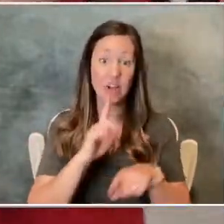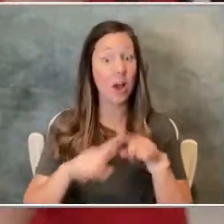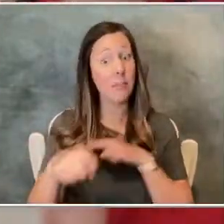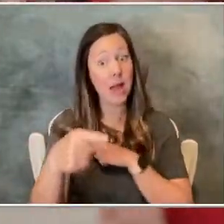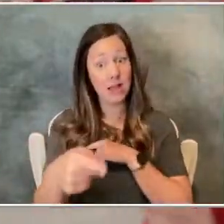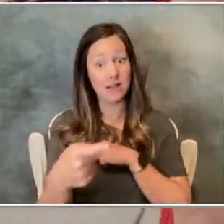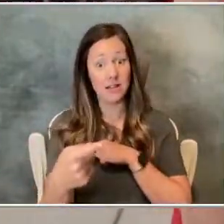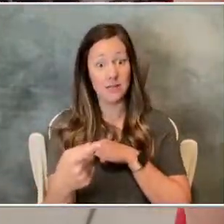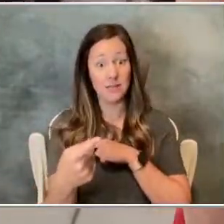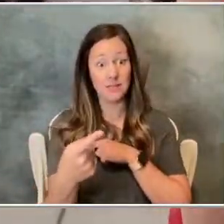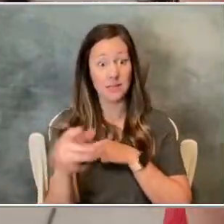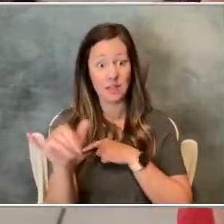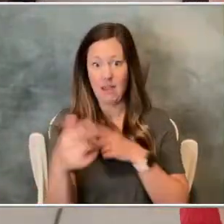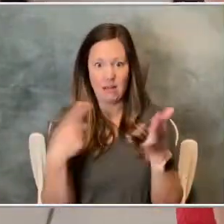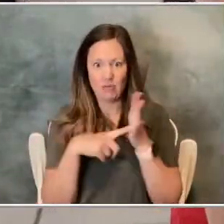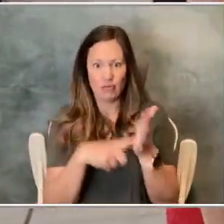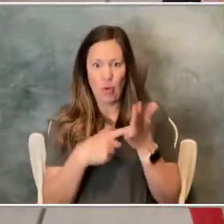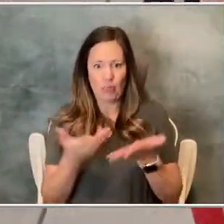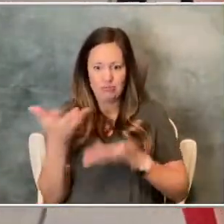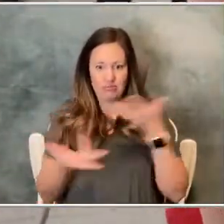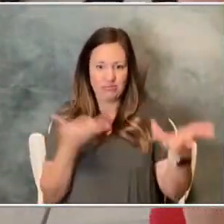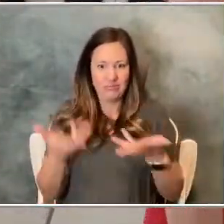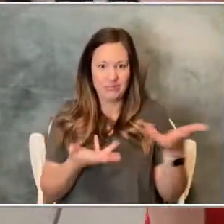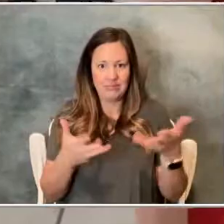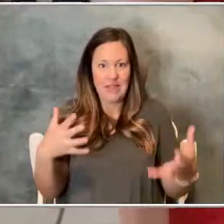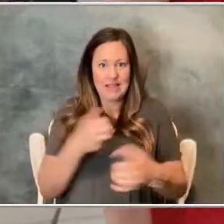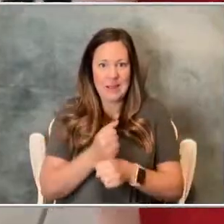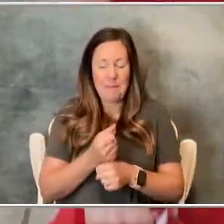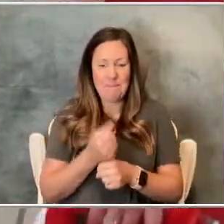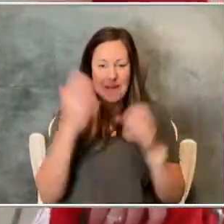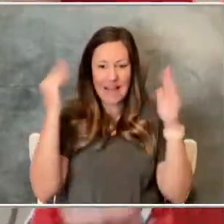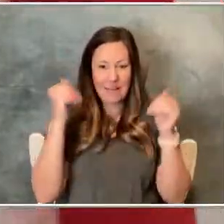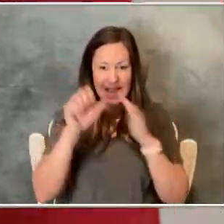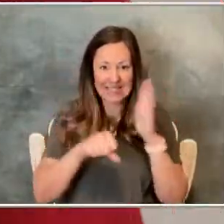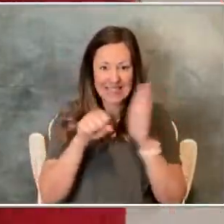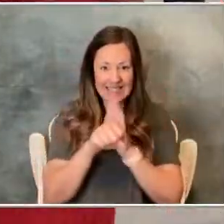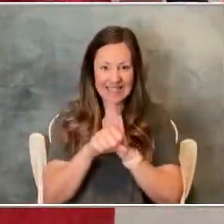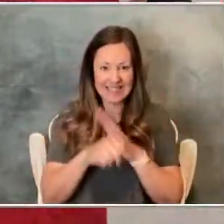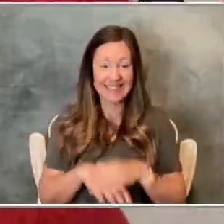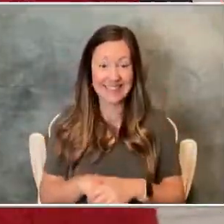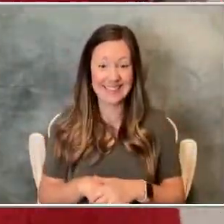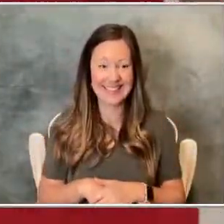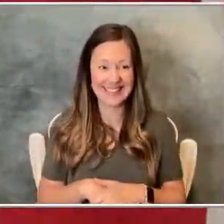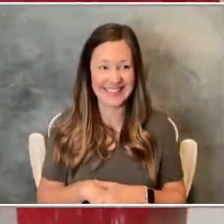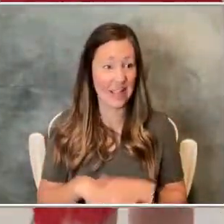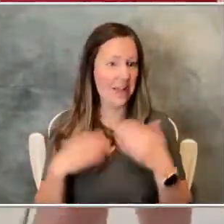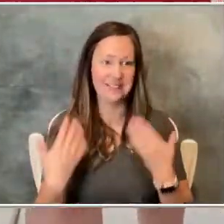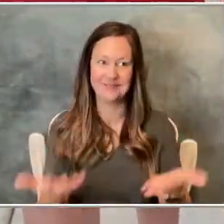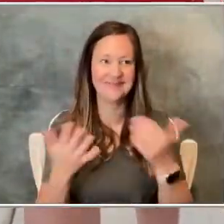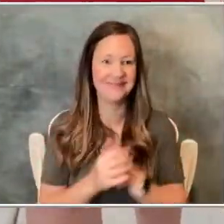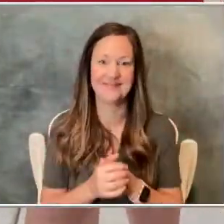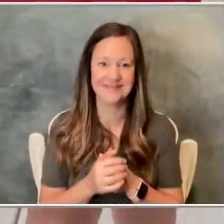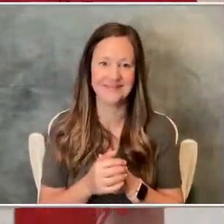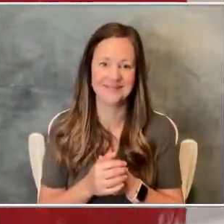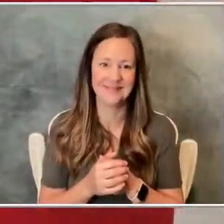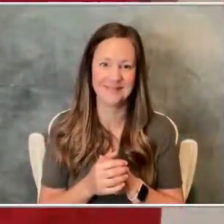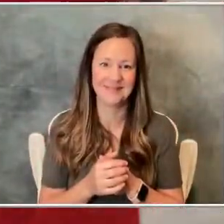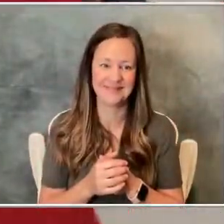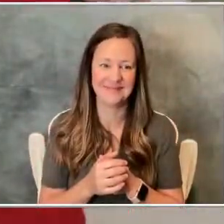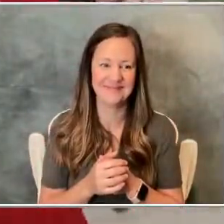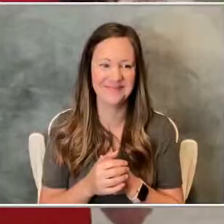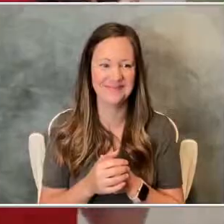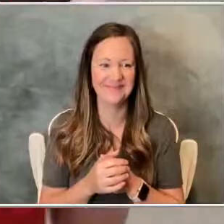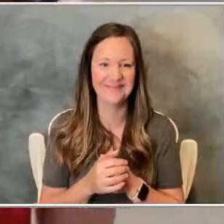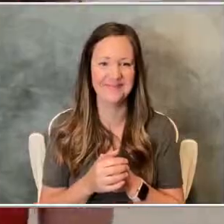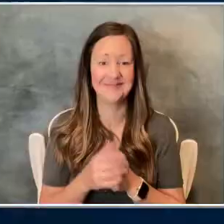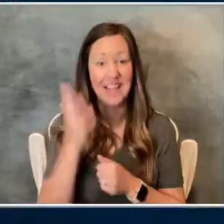one move that sums up what you're expecting this season. Let's see it. There we go. He looks